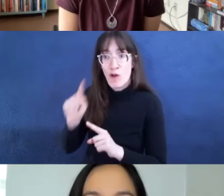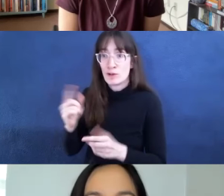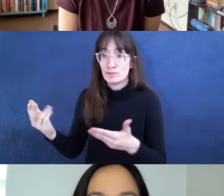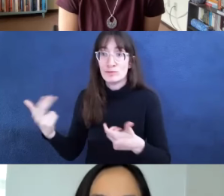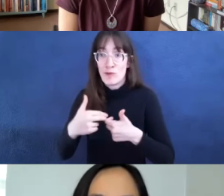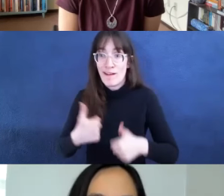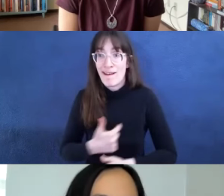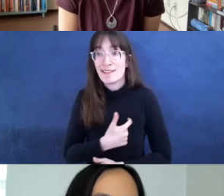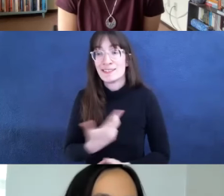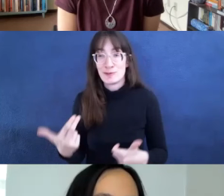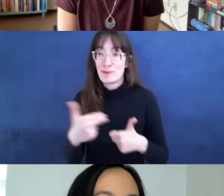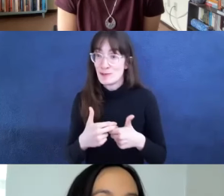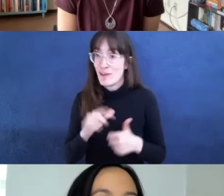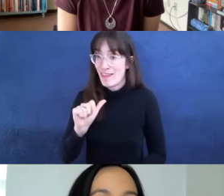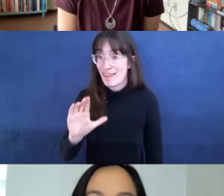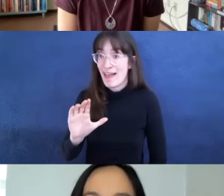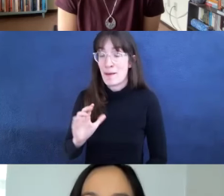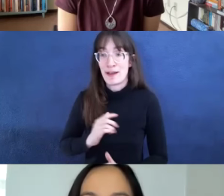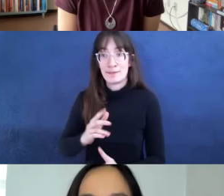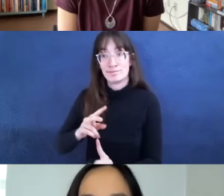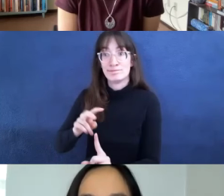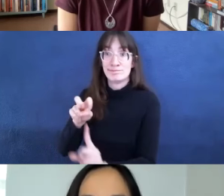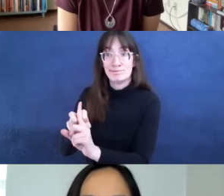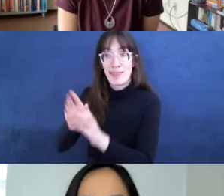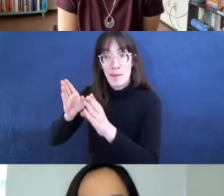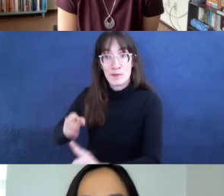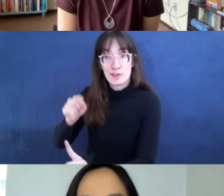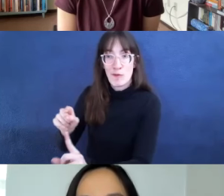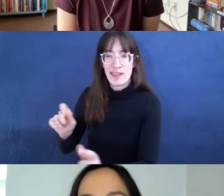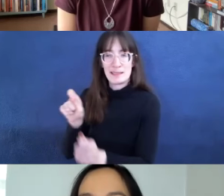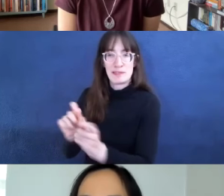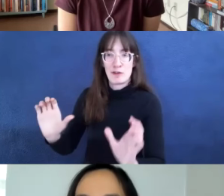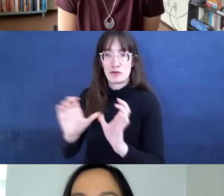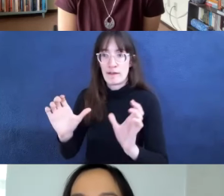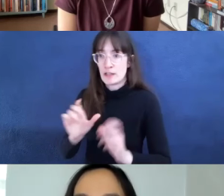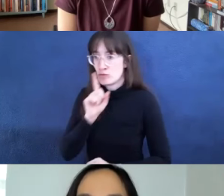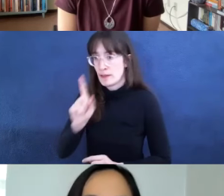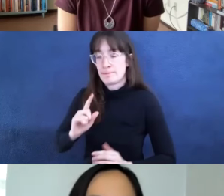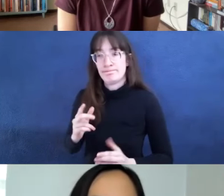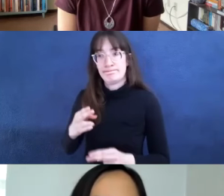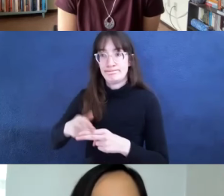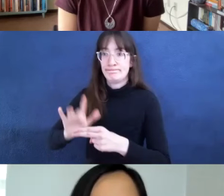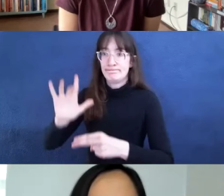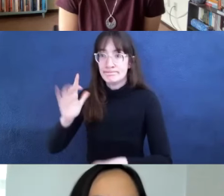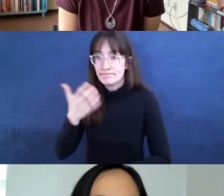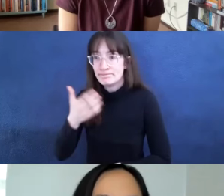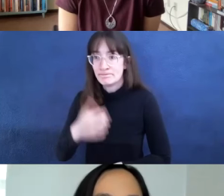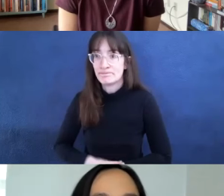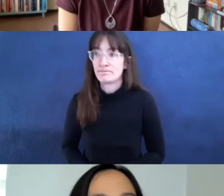our designated person with that specific certification. Okay.